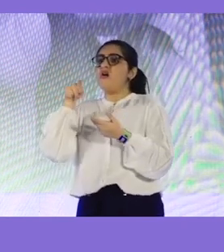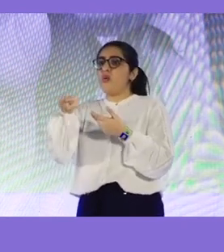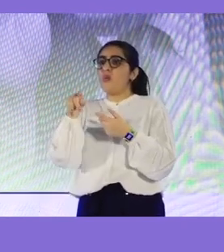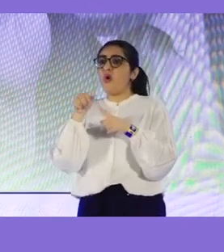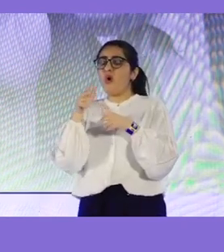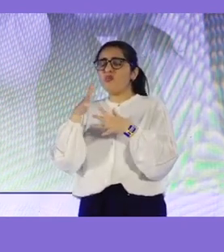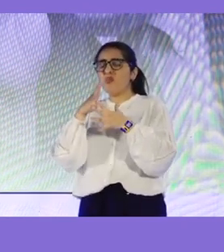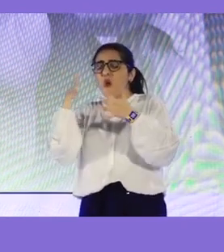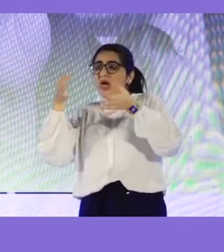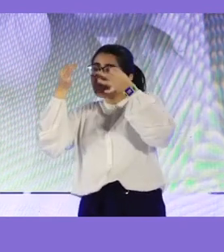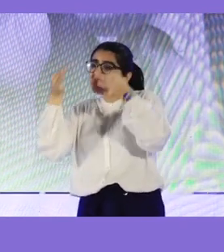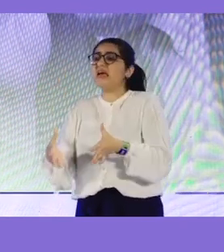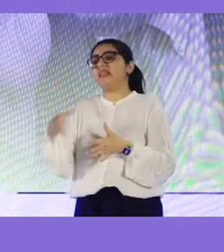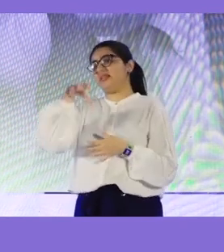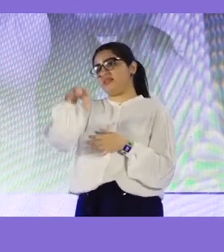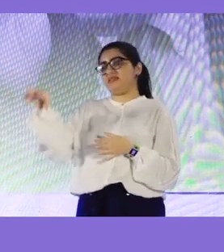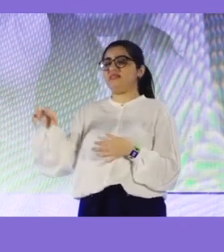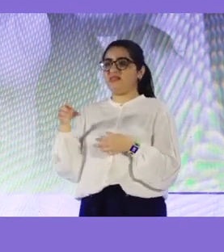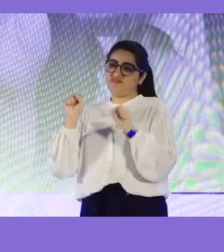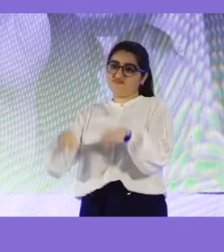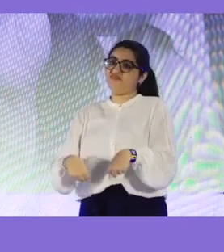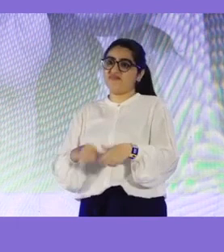cruel places.